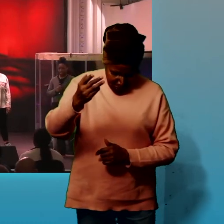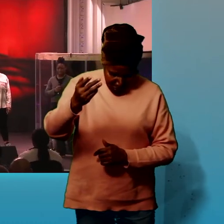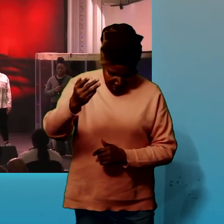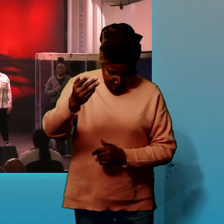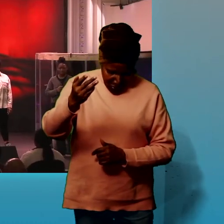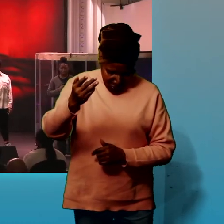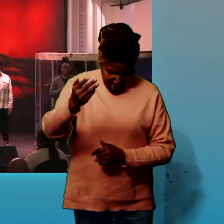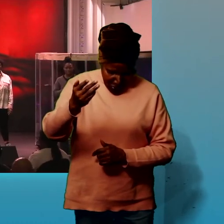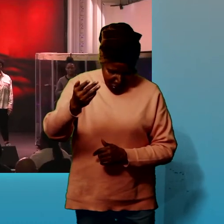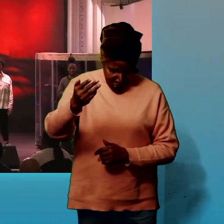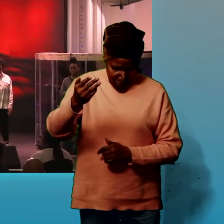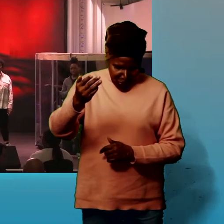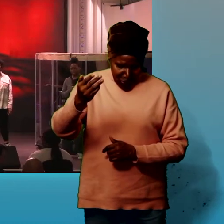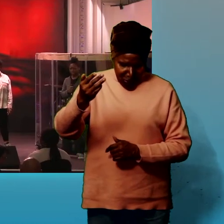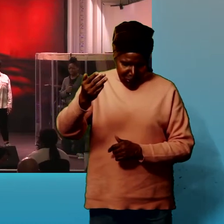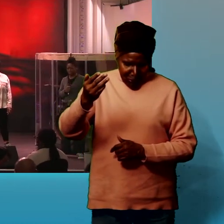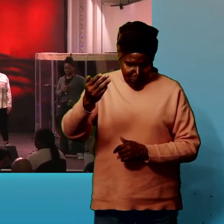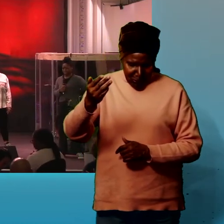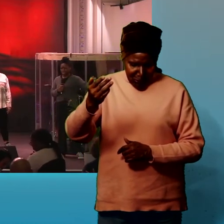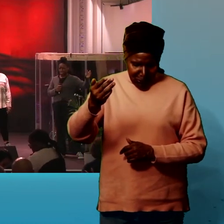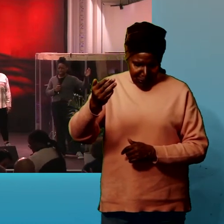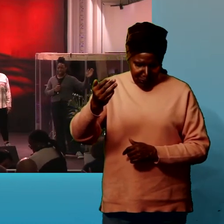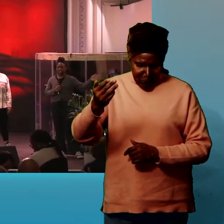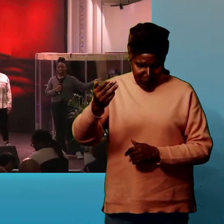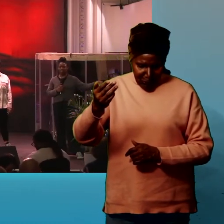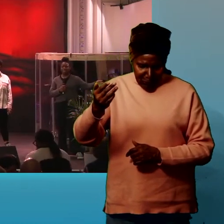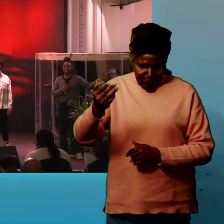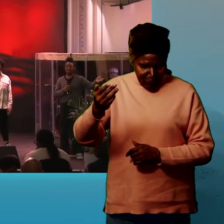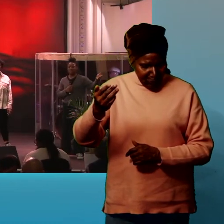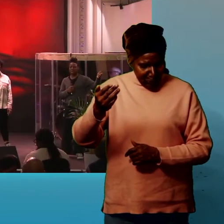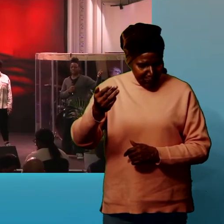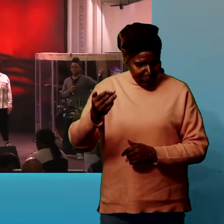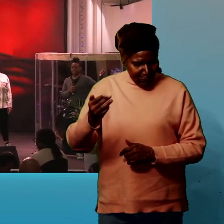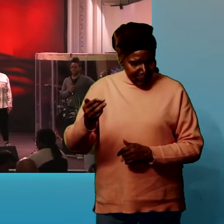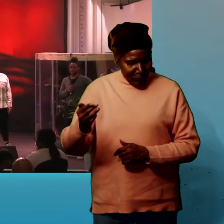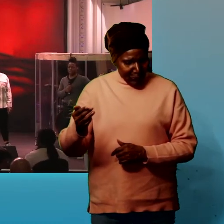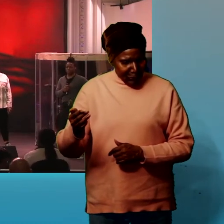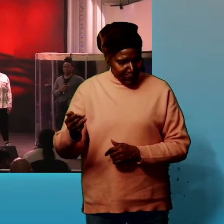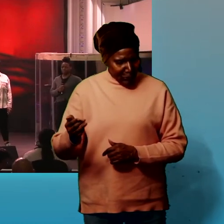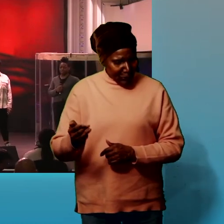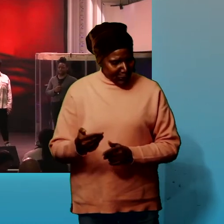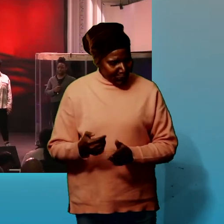him. Oh, we pour out a